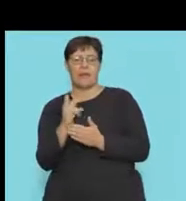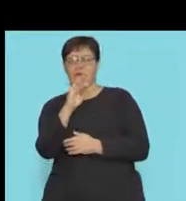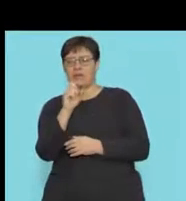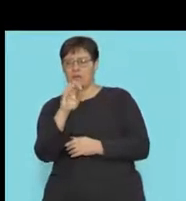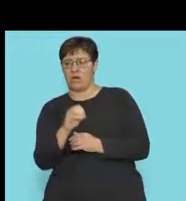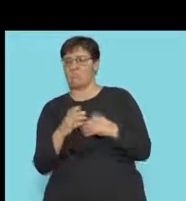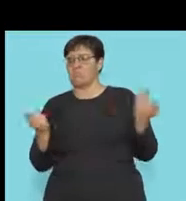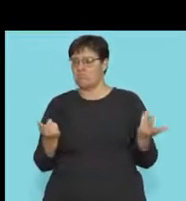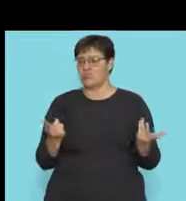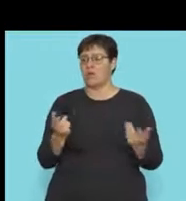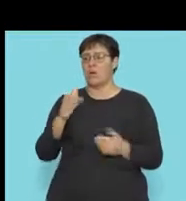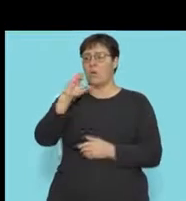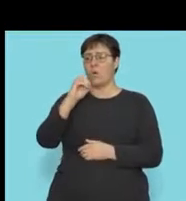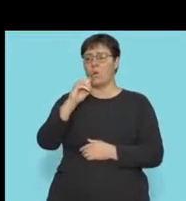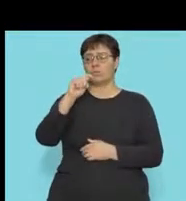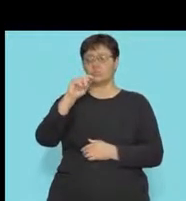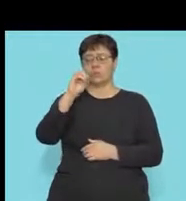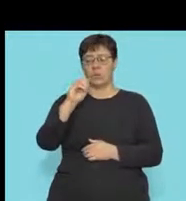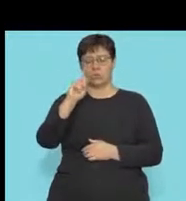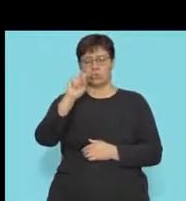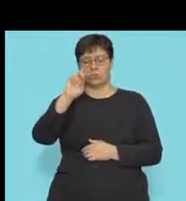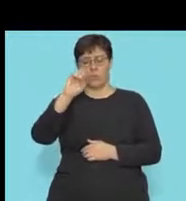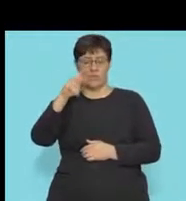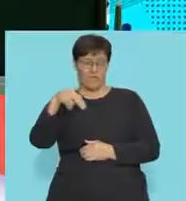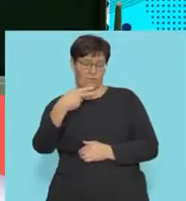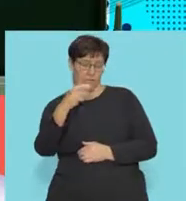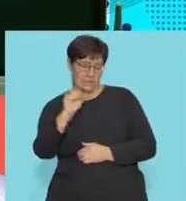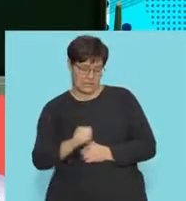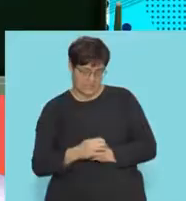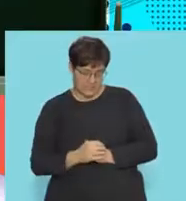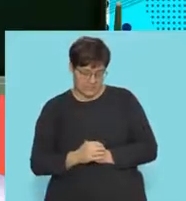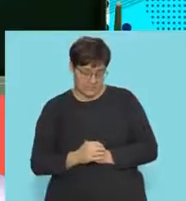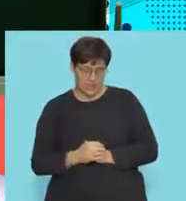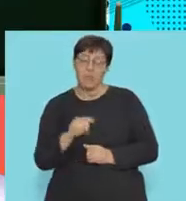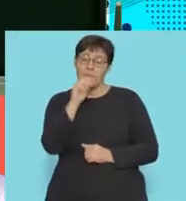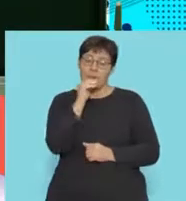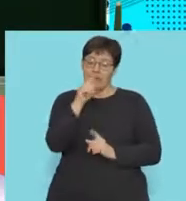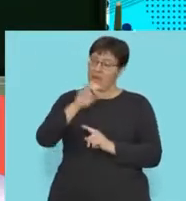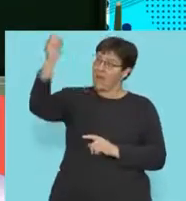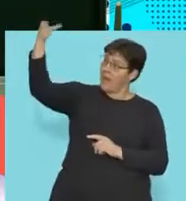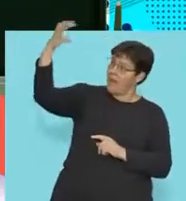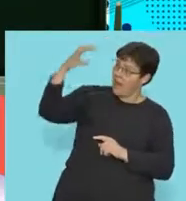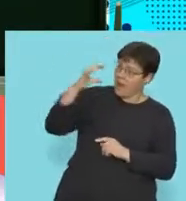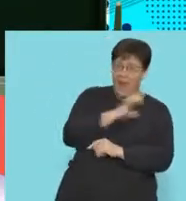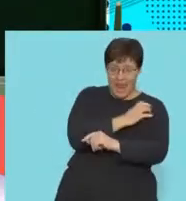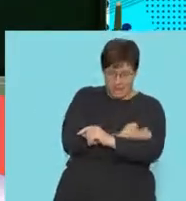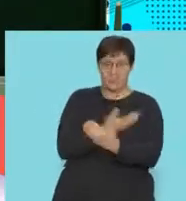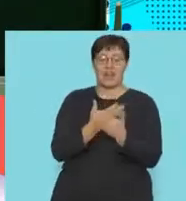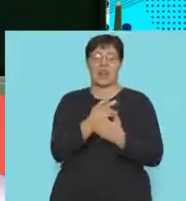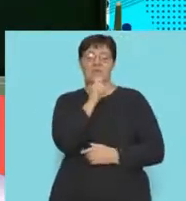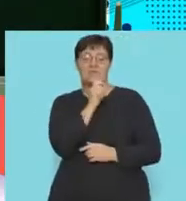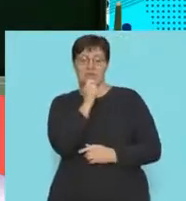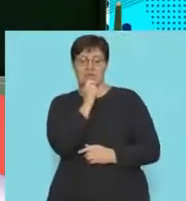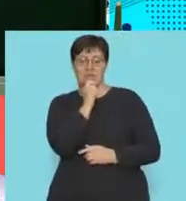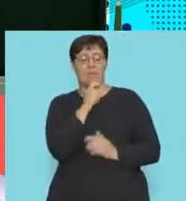So those are predominantly the individuals that have the ability to be able to use radiant energy. And for that, they must contain